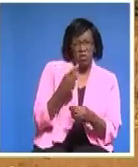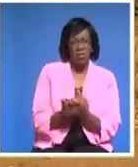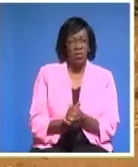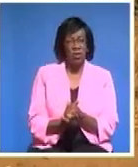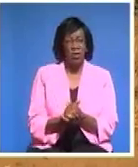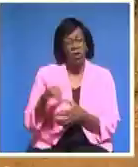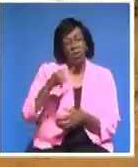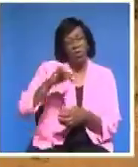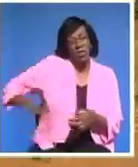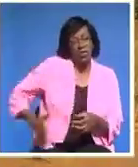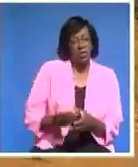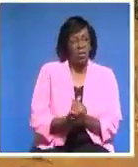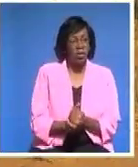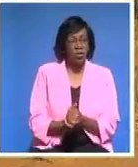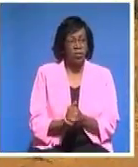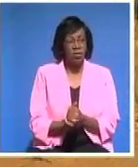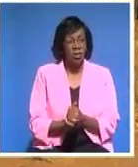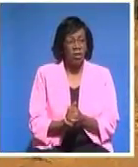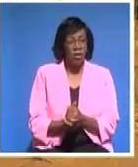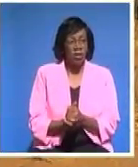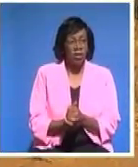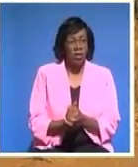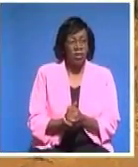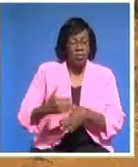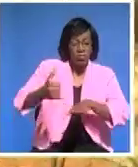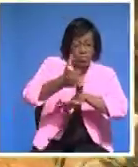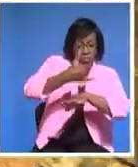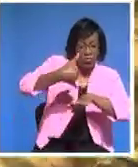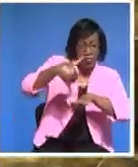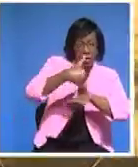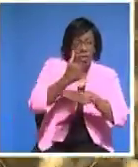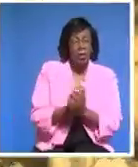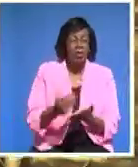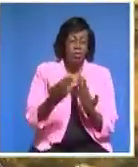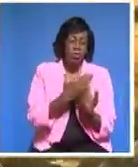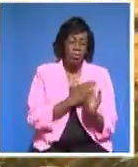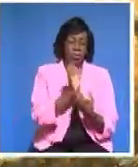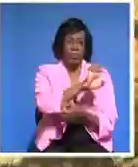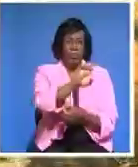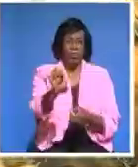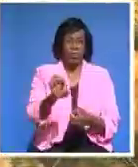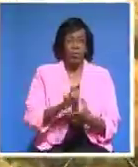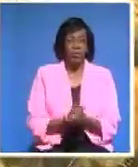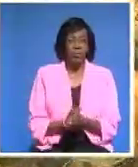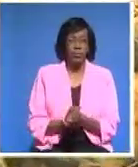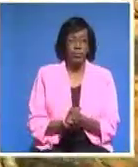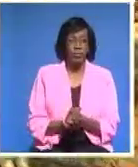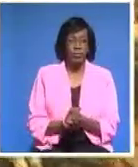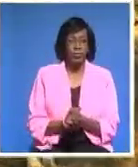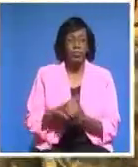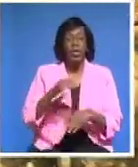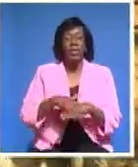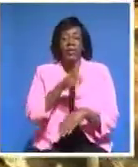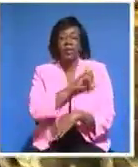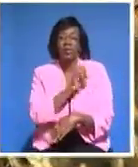which requires vast intact wildlife areas to maintain population viability. As a result,